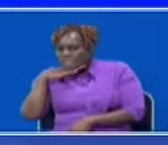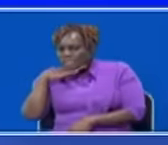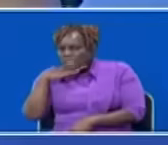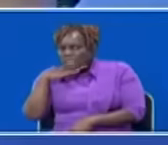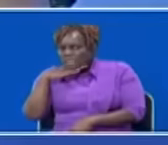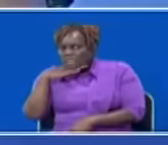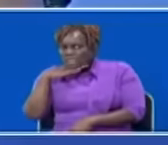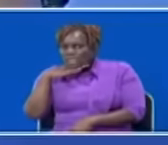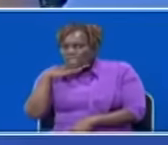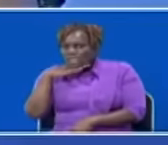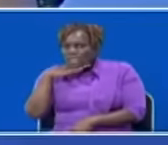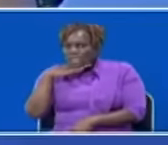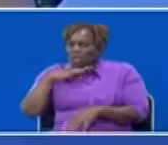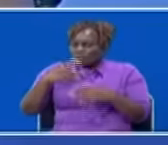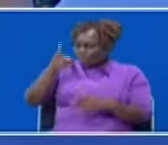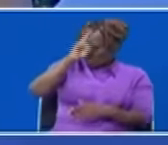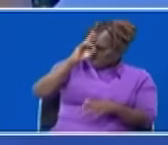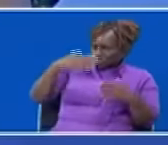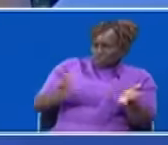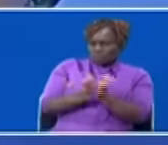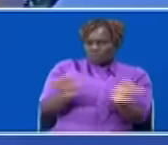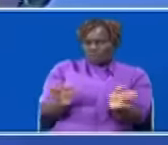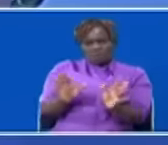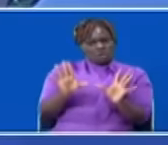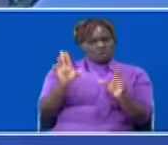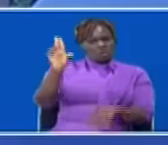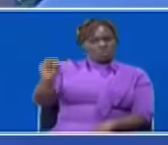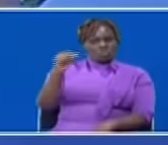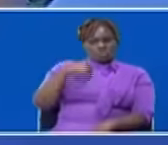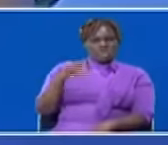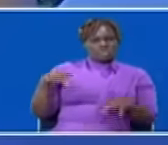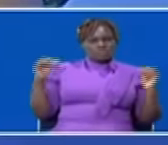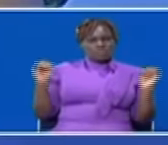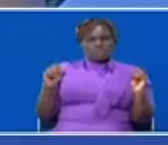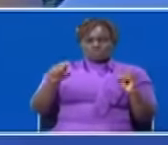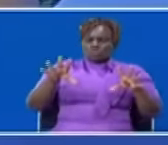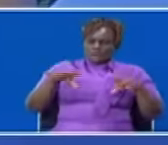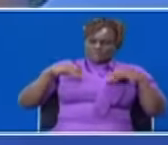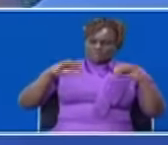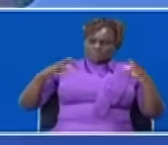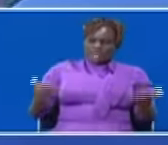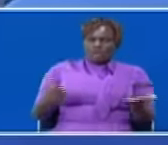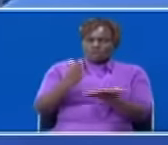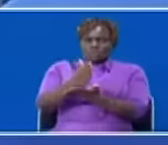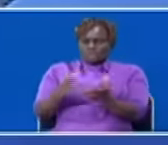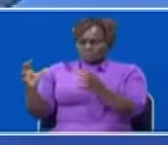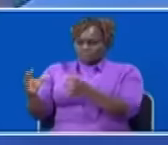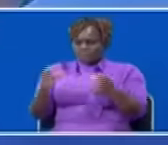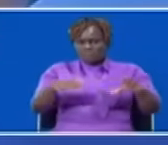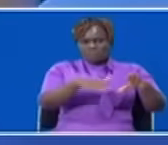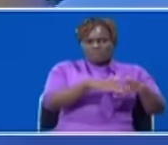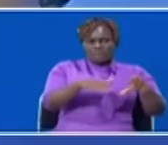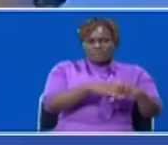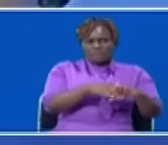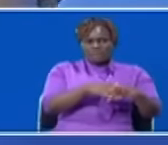is being caused by citizens or by the police, is a no-go for me. All right. So do you agree with the way in which some of the party members then were out